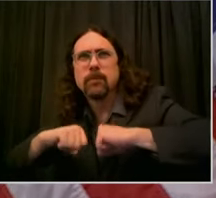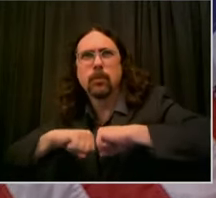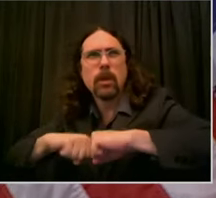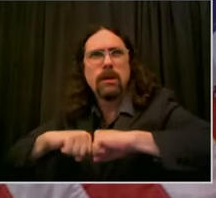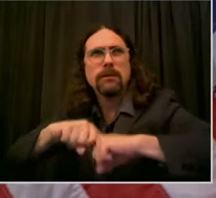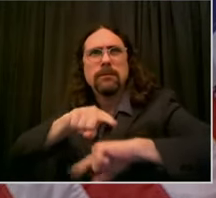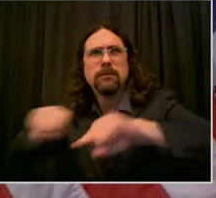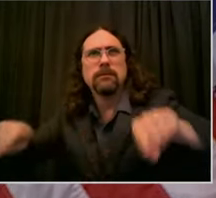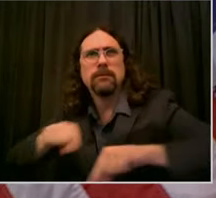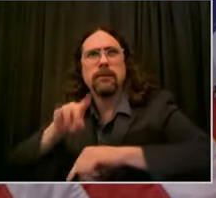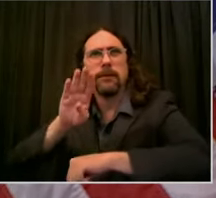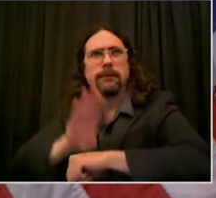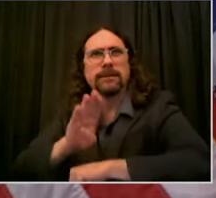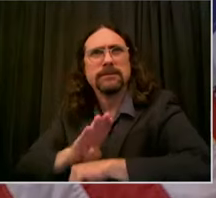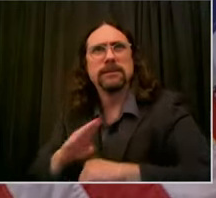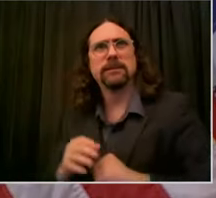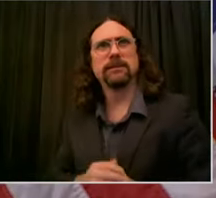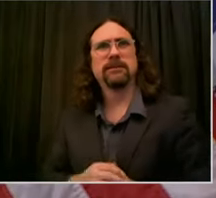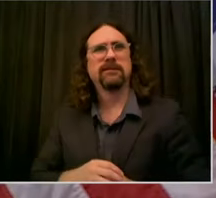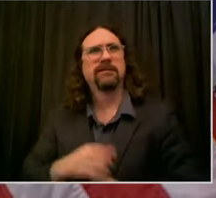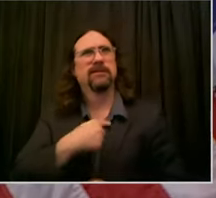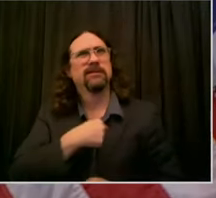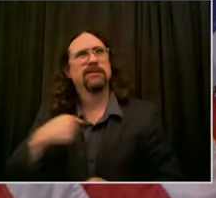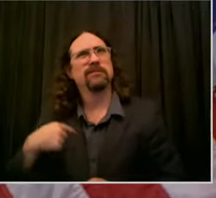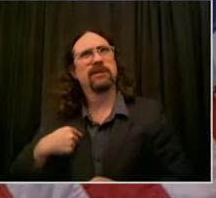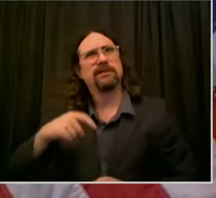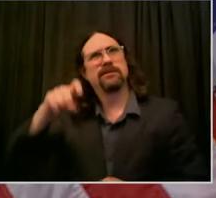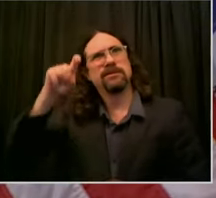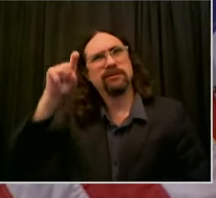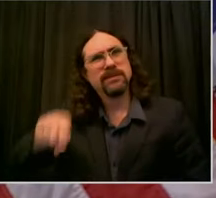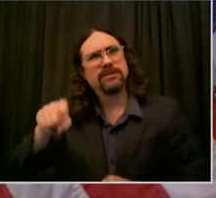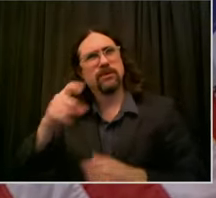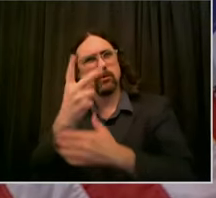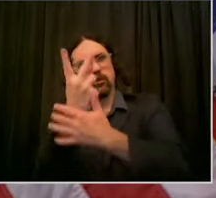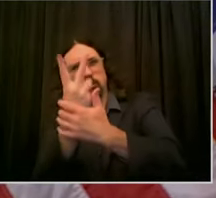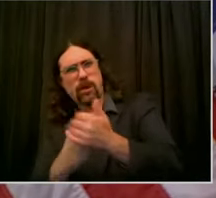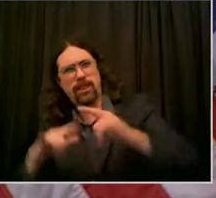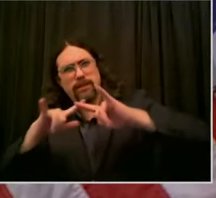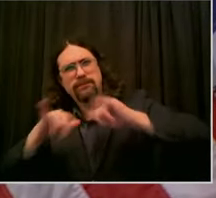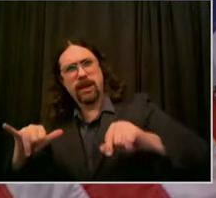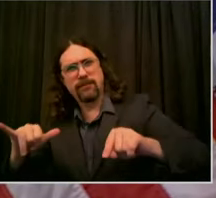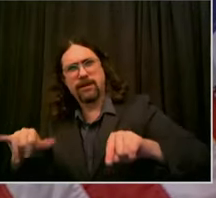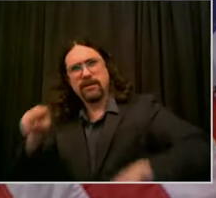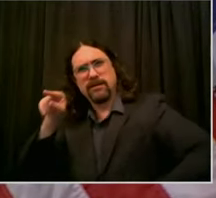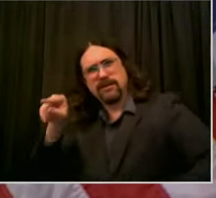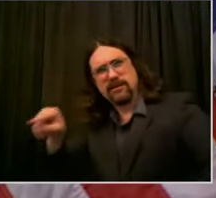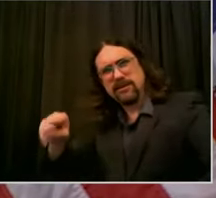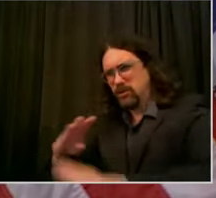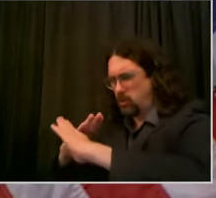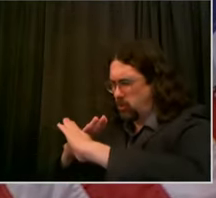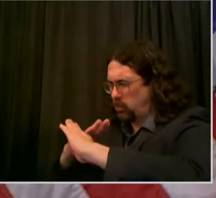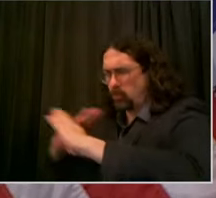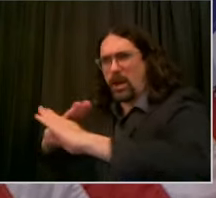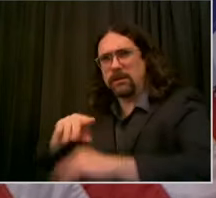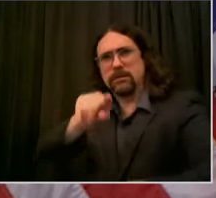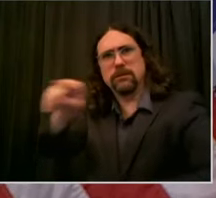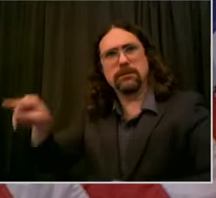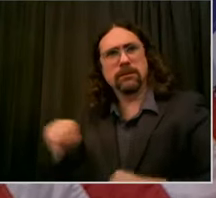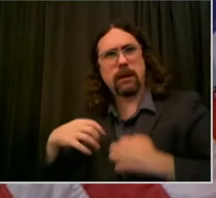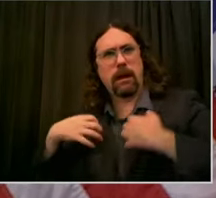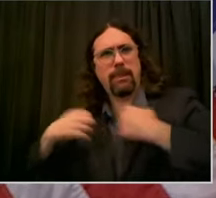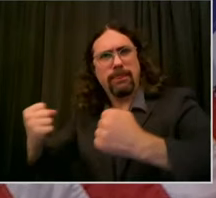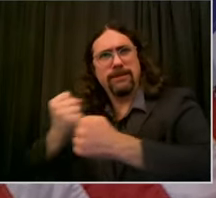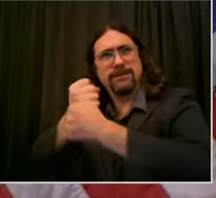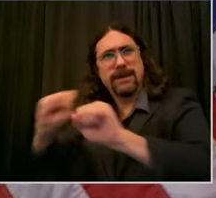counter mistake trying to solve one problem, creating a new problem. We had to strike a balance. Commissioner Shea and I talked about